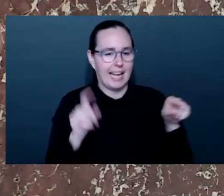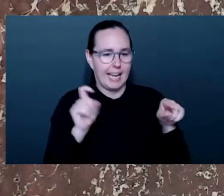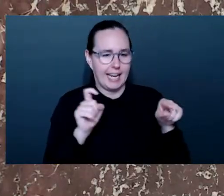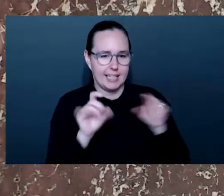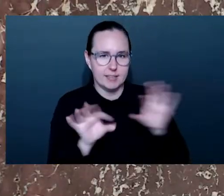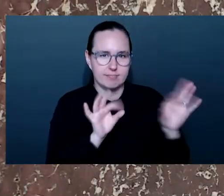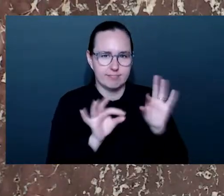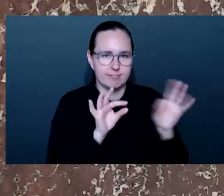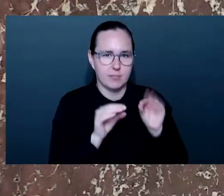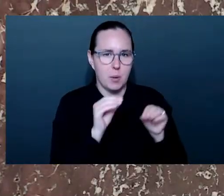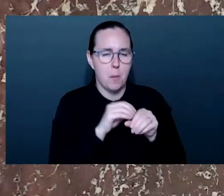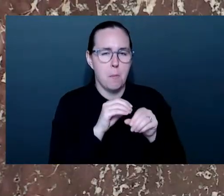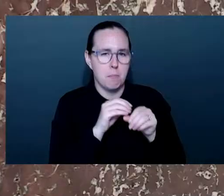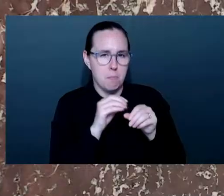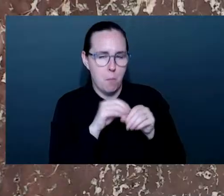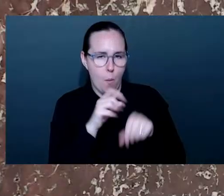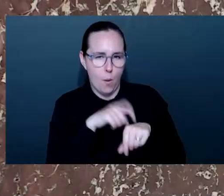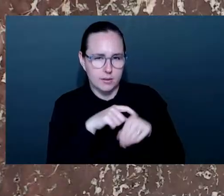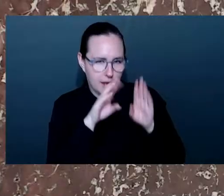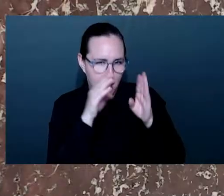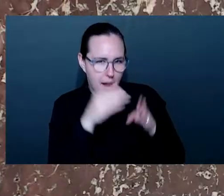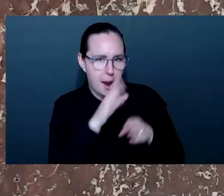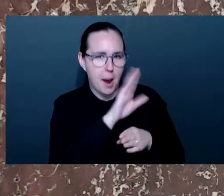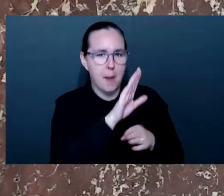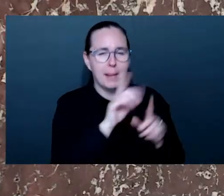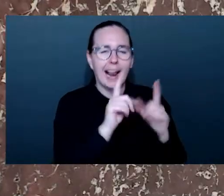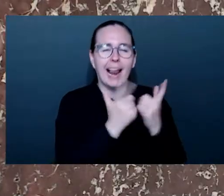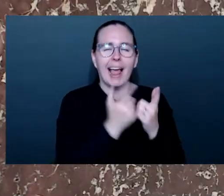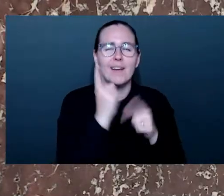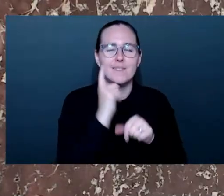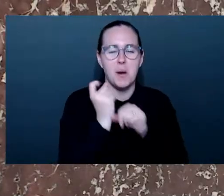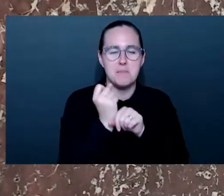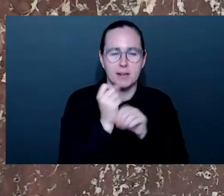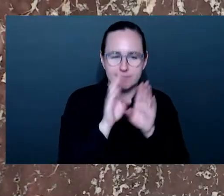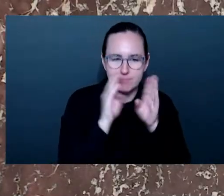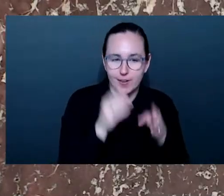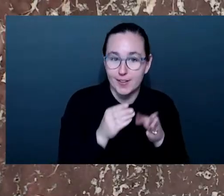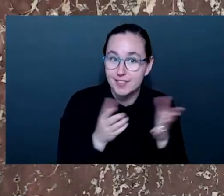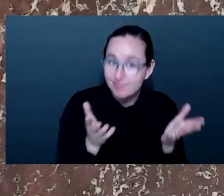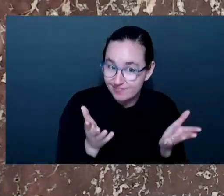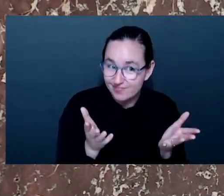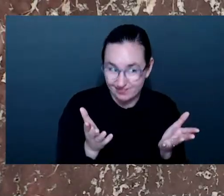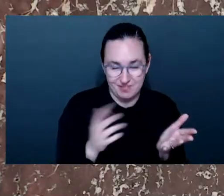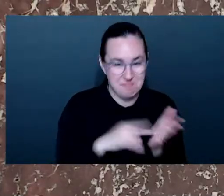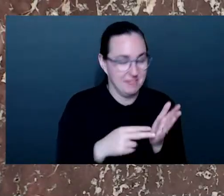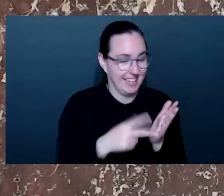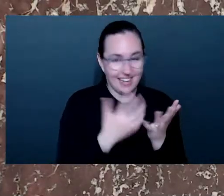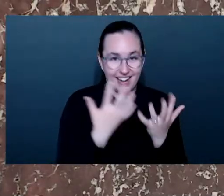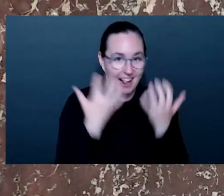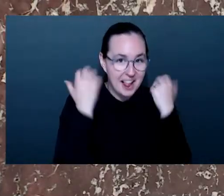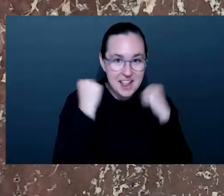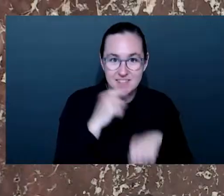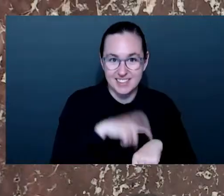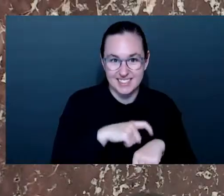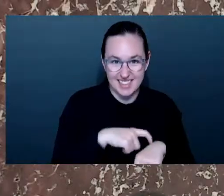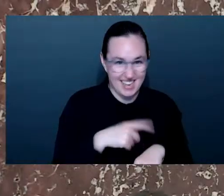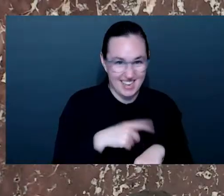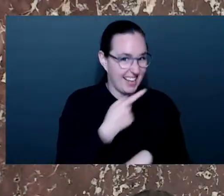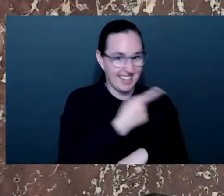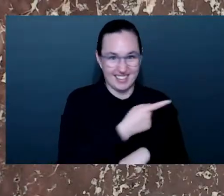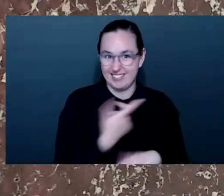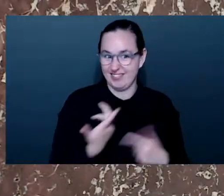and that was cutting into it. But on behalf of the BC Conservatives, we really do wish Richard the best of luck moving